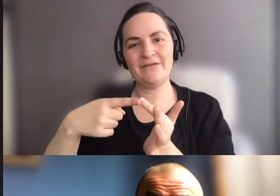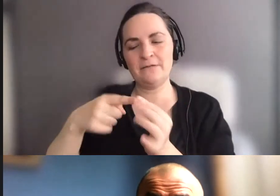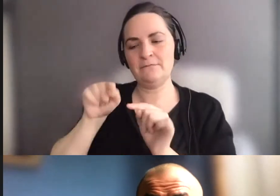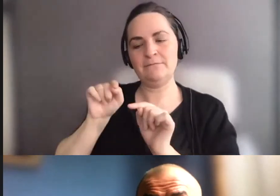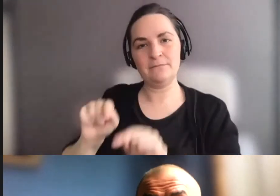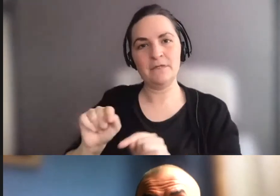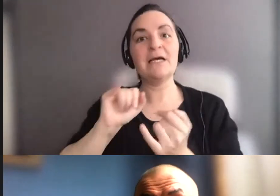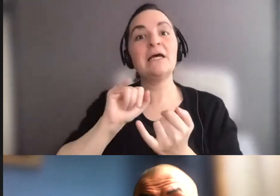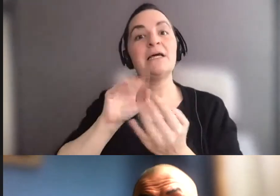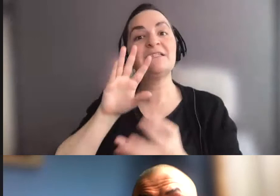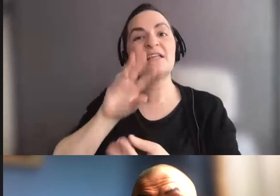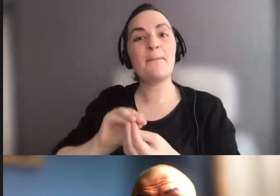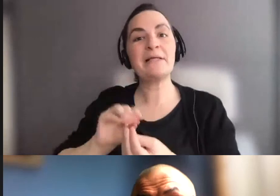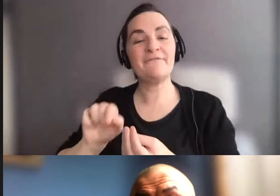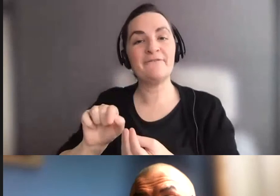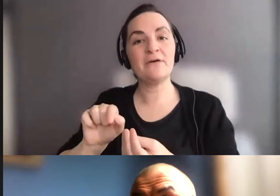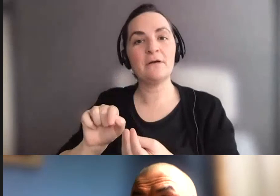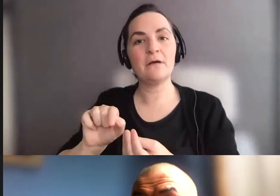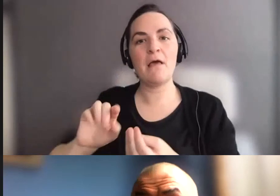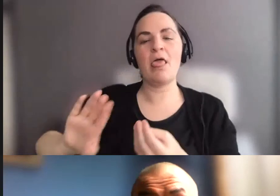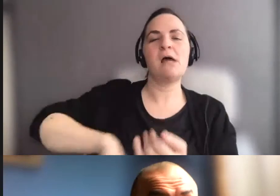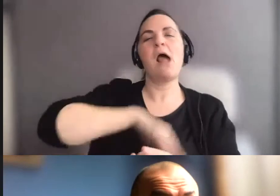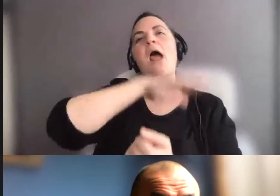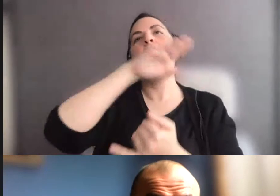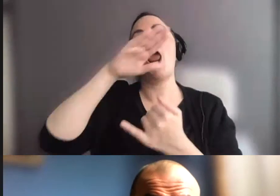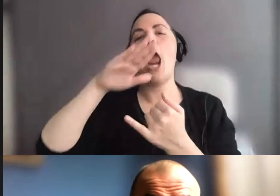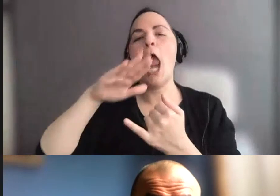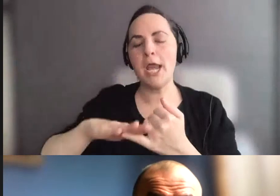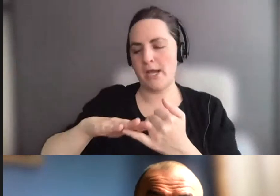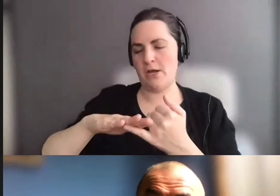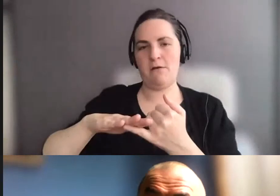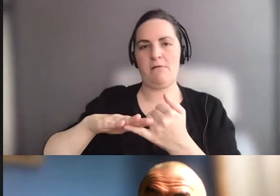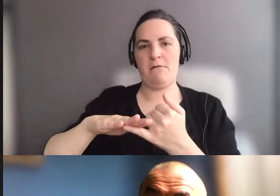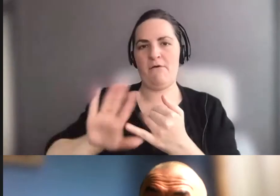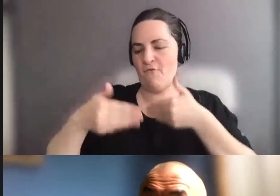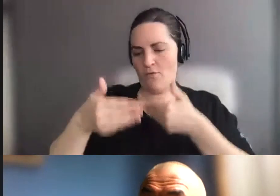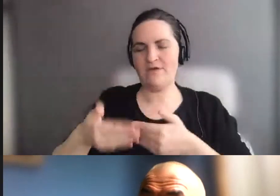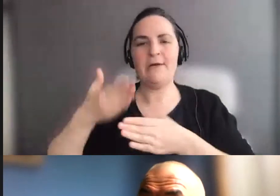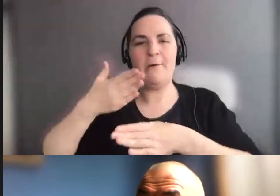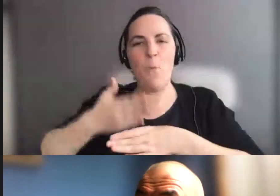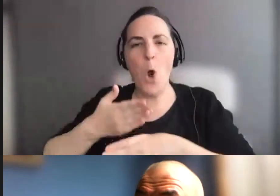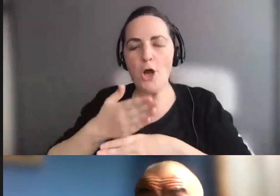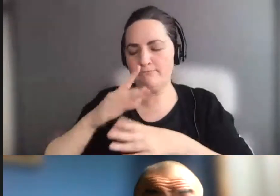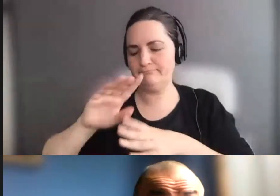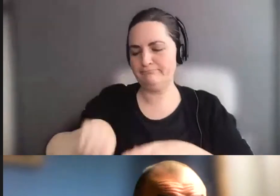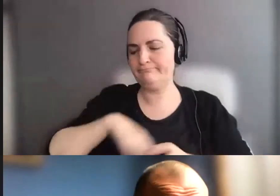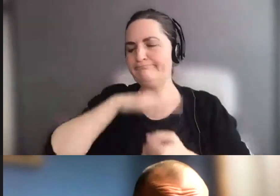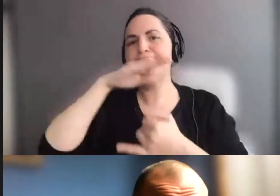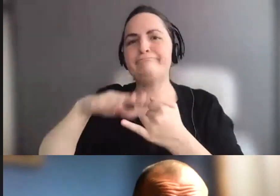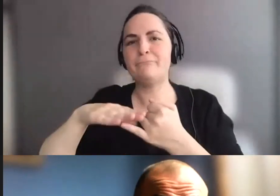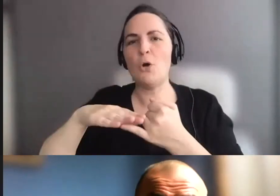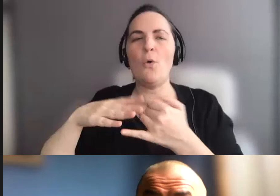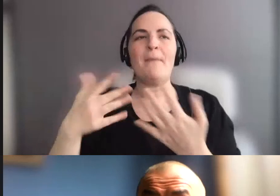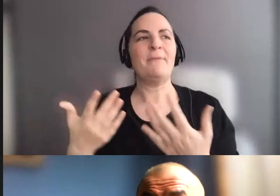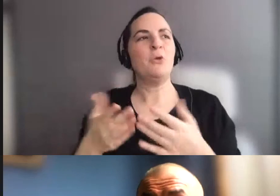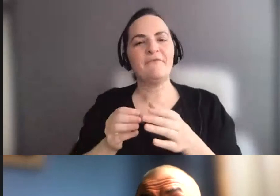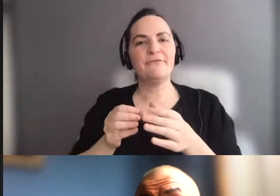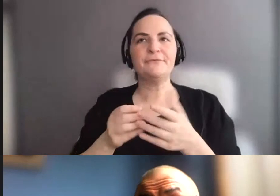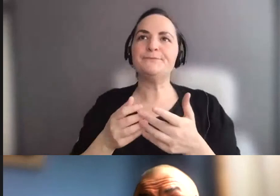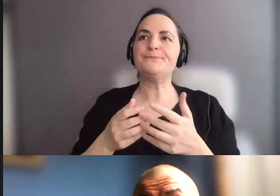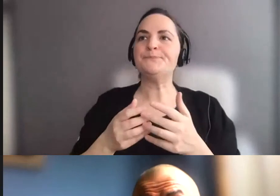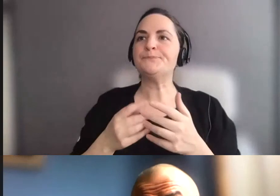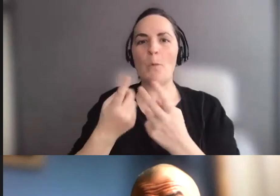Summative assessment comes at the end of a block of work, or at the end of a unit of work,